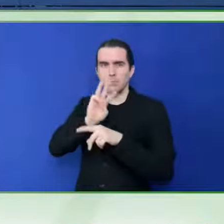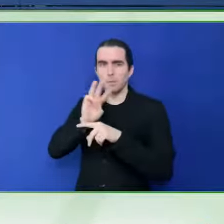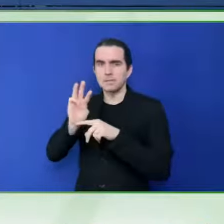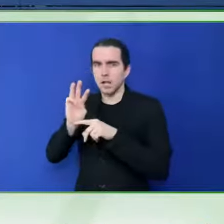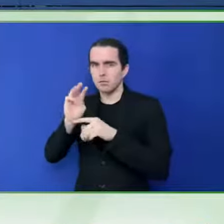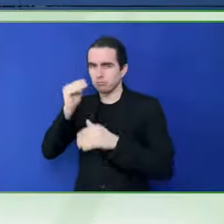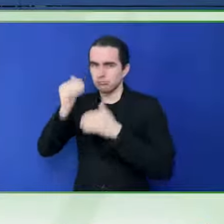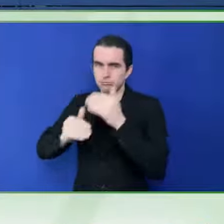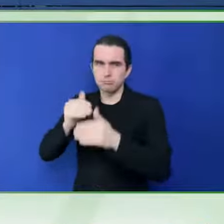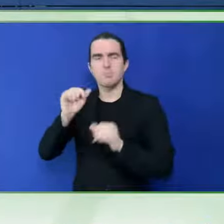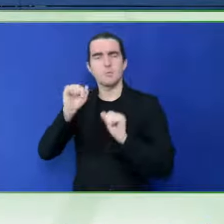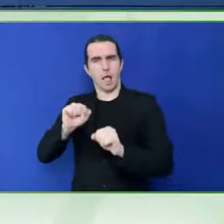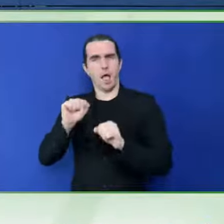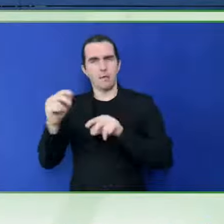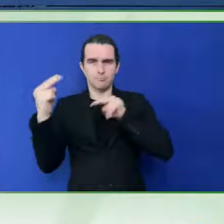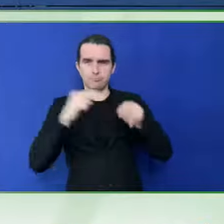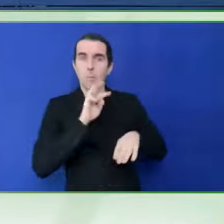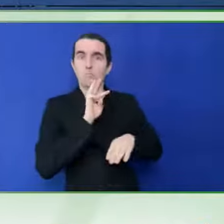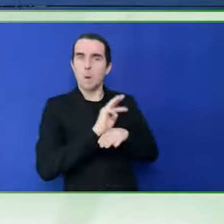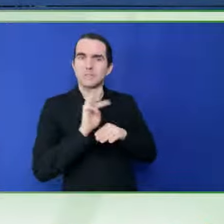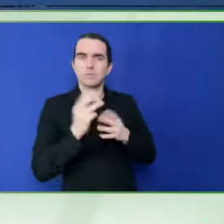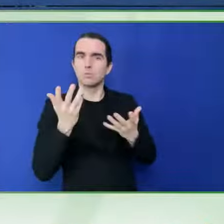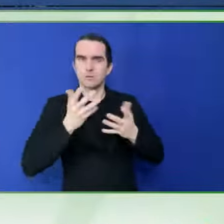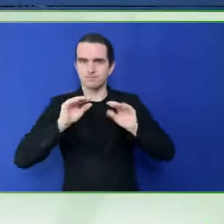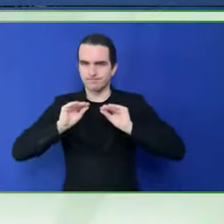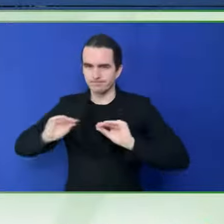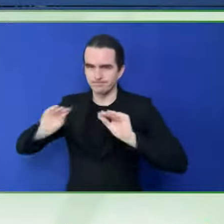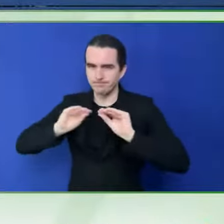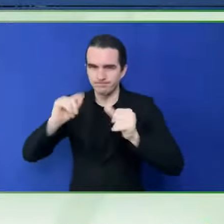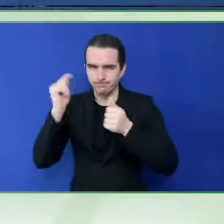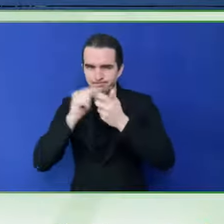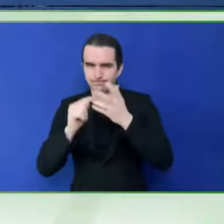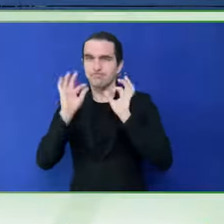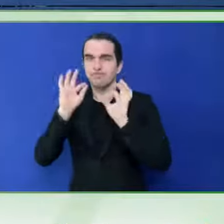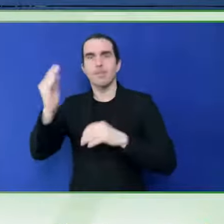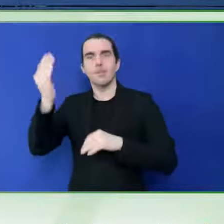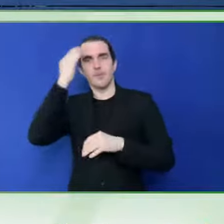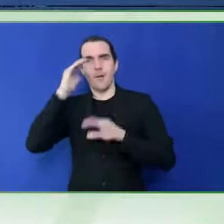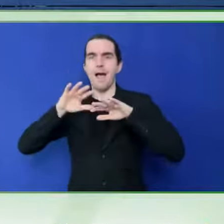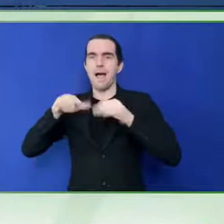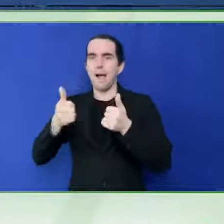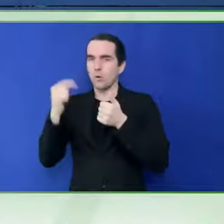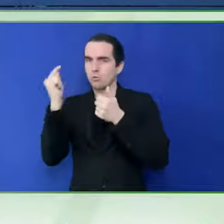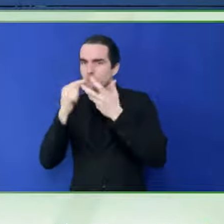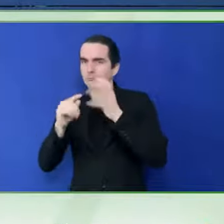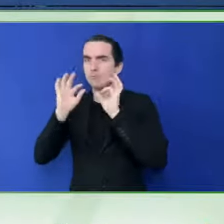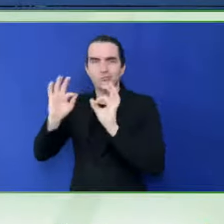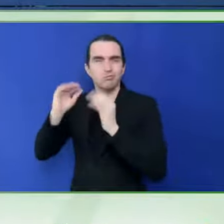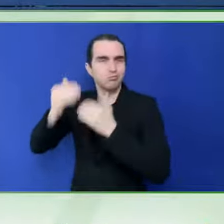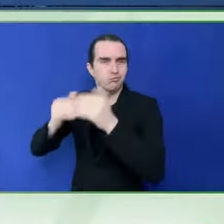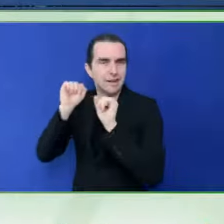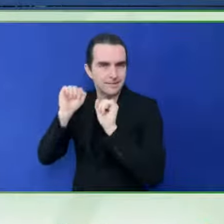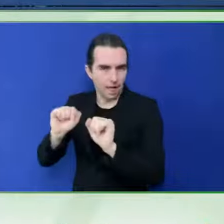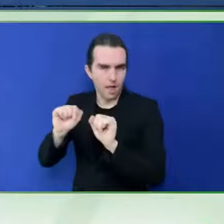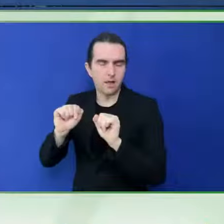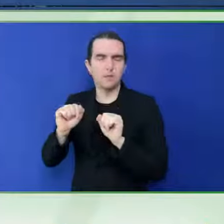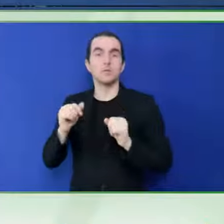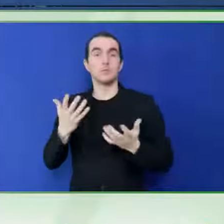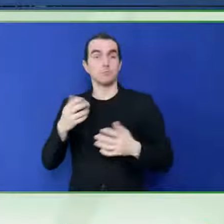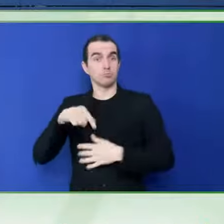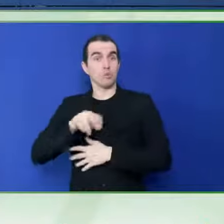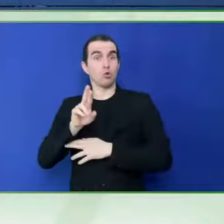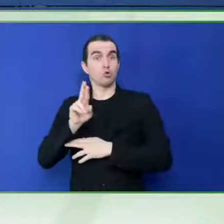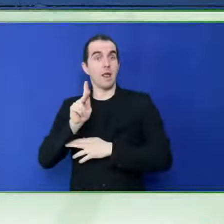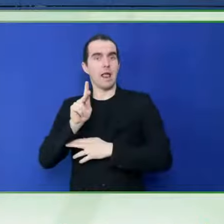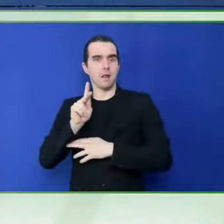Human Rights Commission view on disability, i.e. venues must anticipate that people with disabilities are going